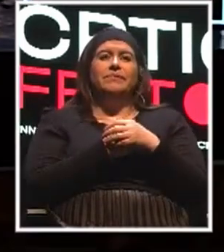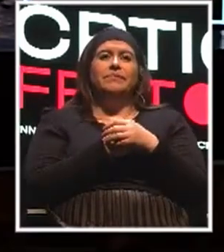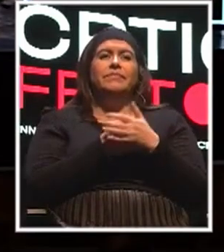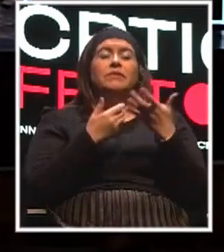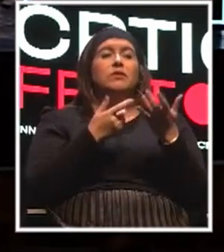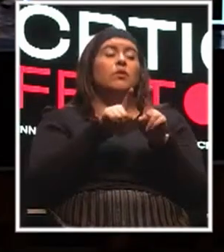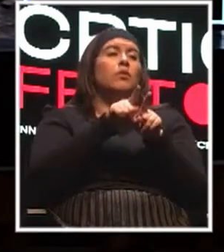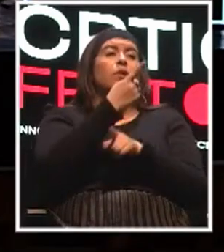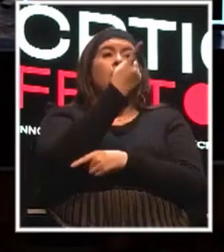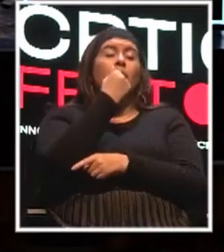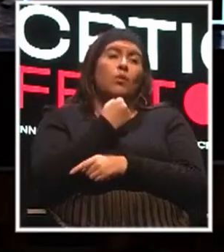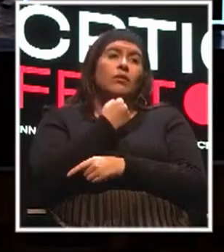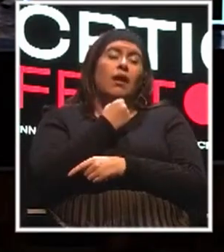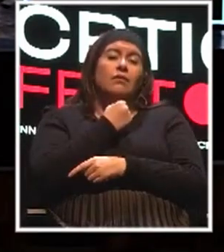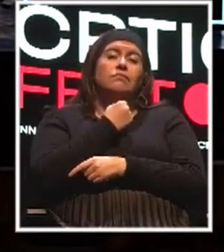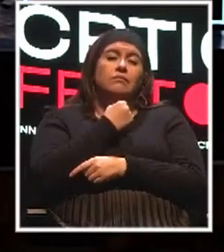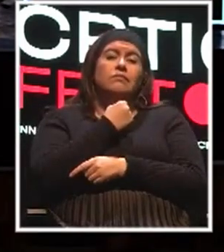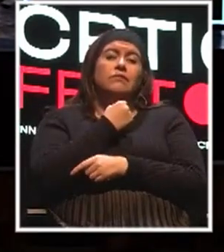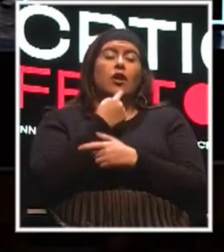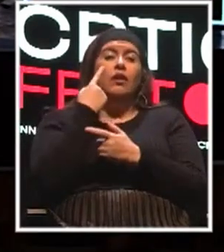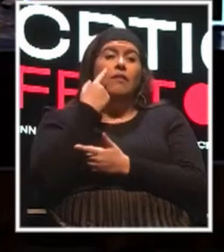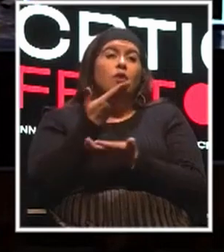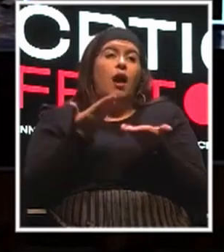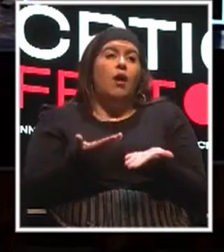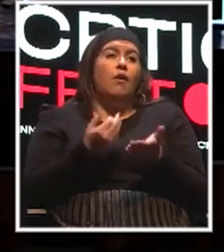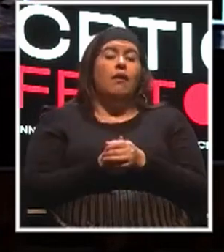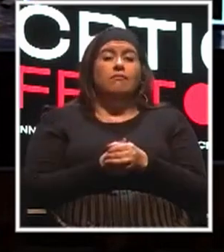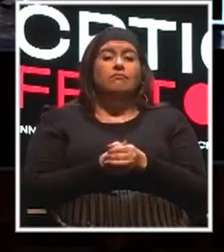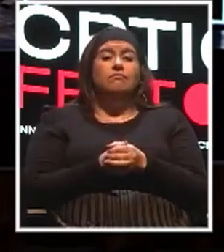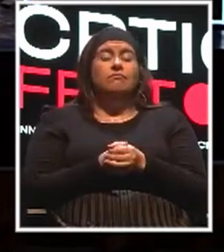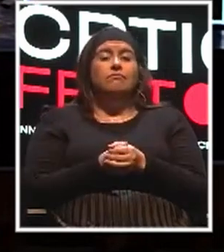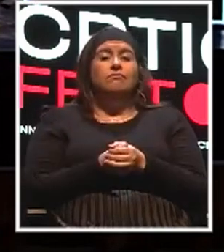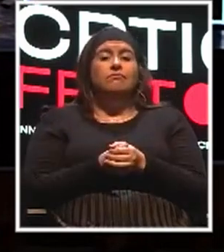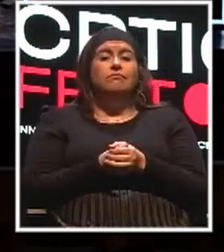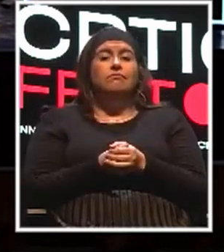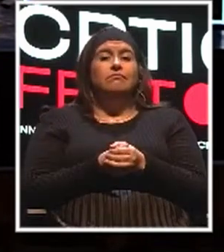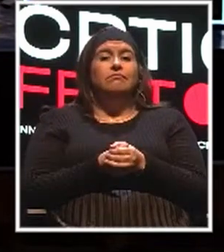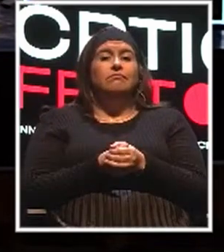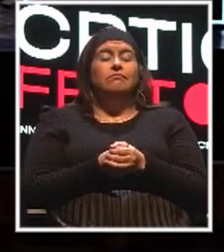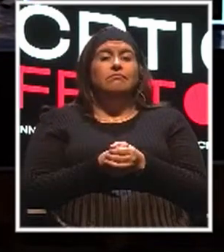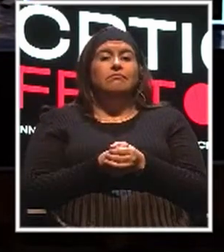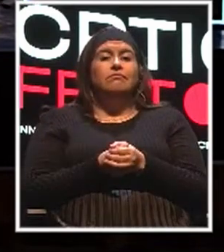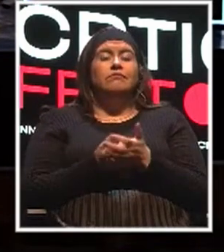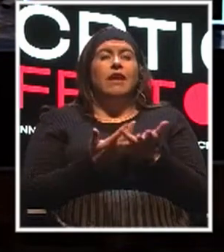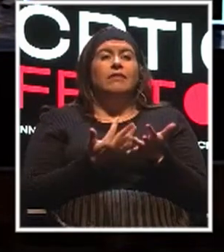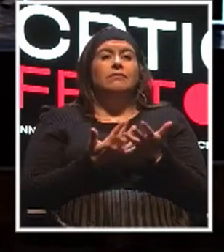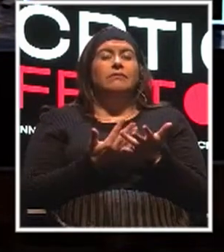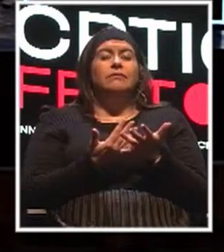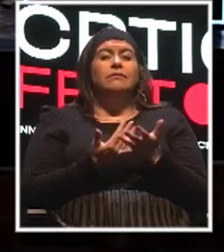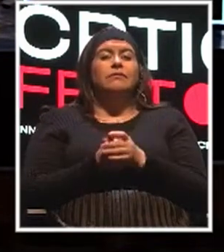seeing now. It's what you're seeing in entertainment that largely lives on the web, and it is social. I mean, it's